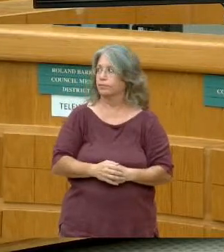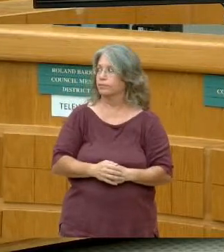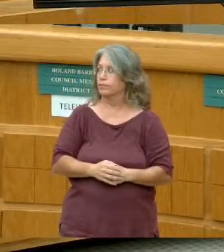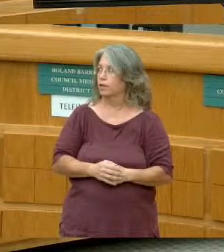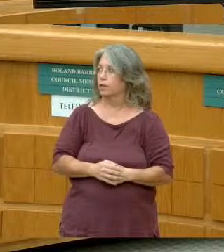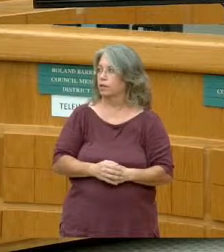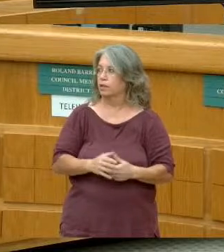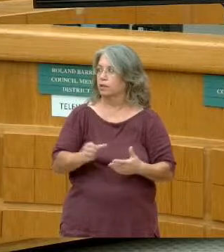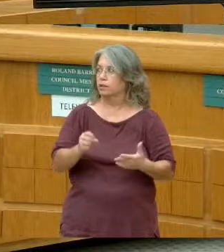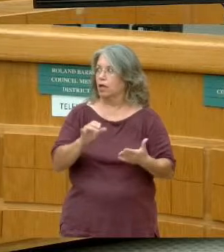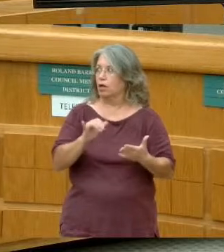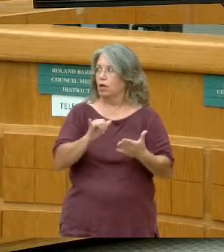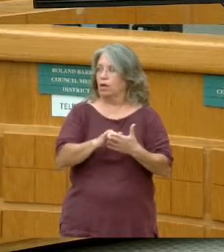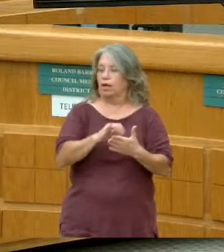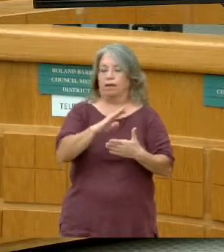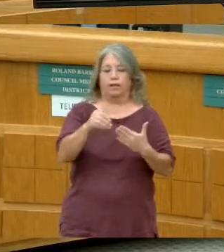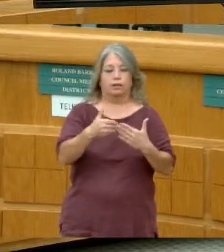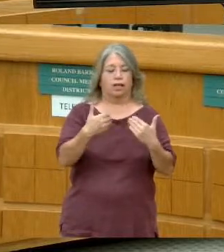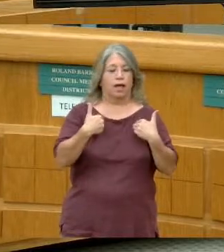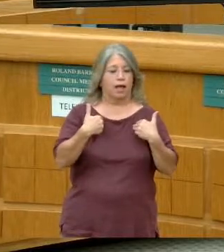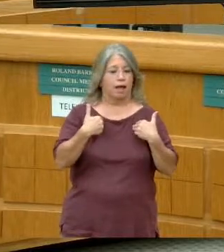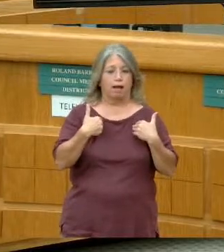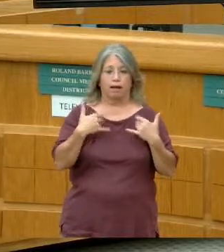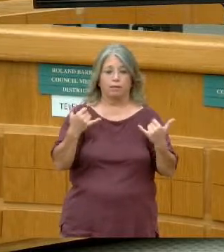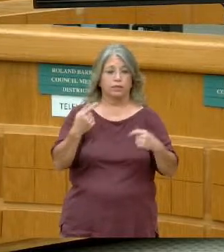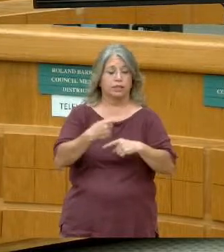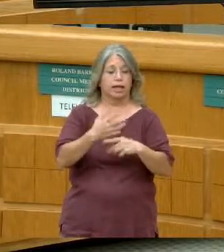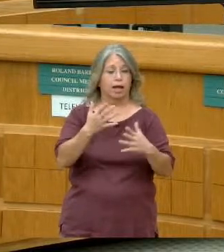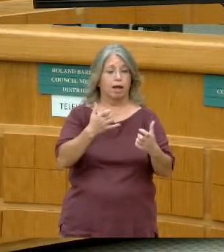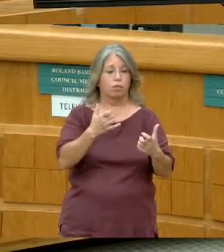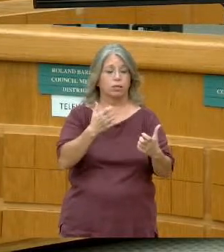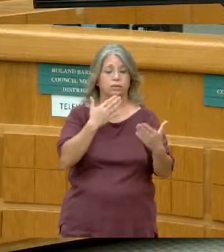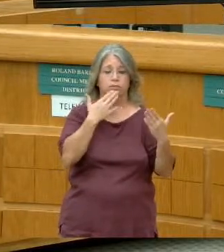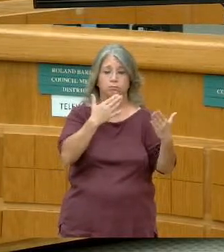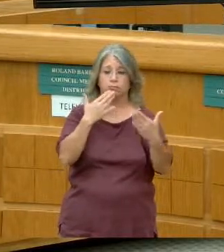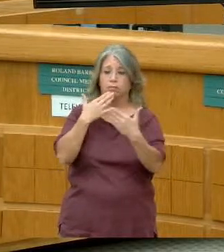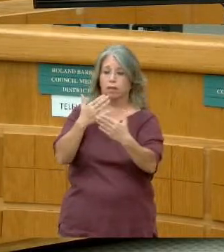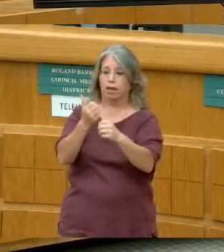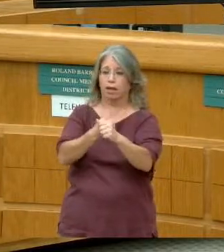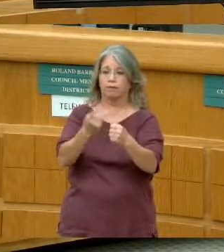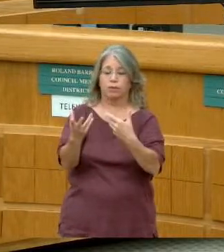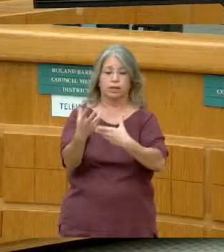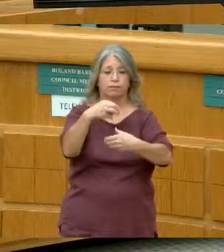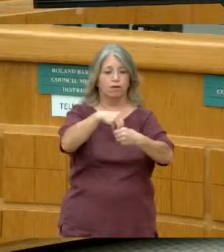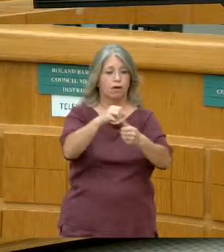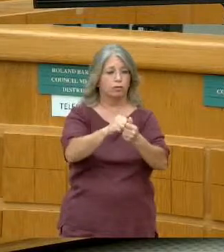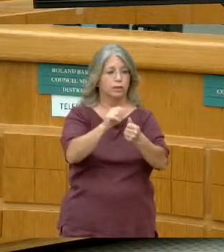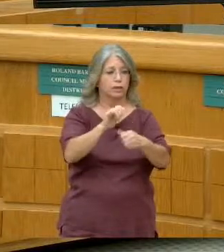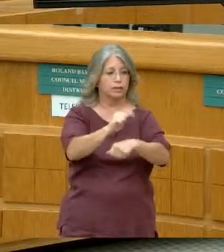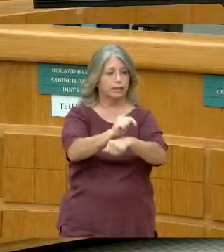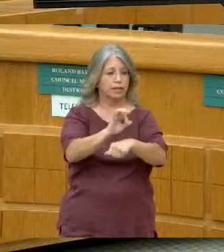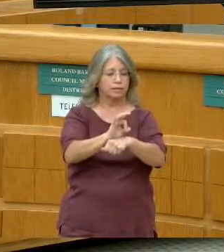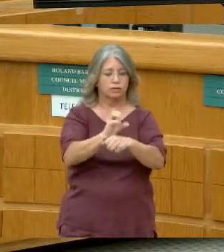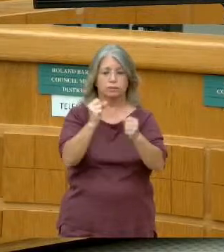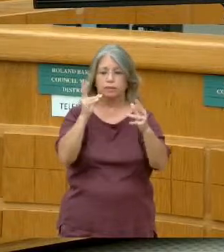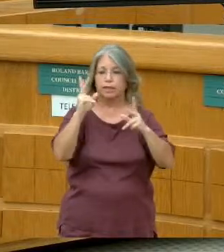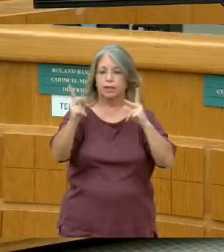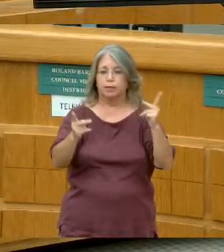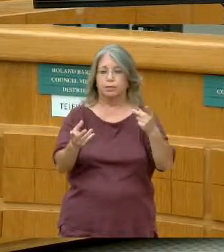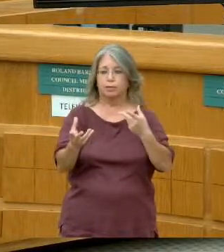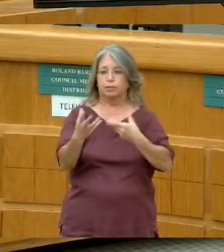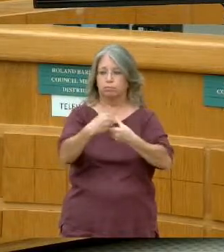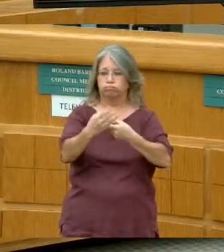So that's all we have for today. I want to acknowledge everybody on the task force. There's a lot of people that contribute to this every week,